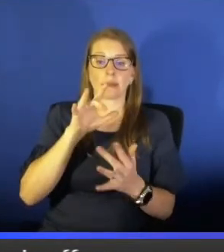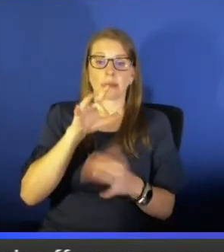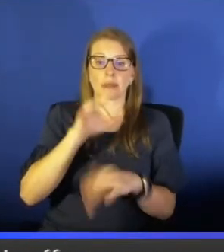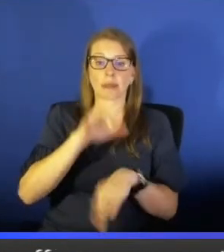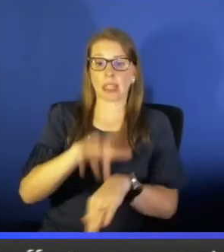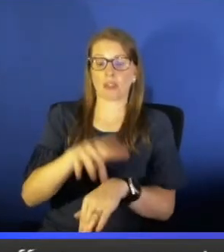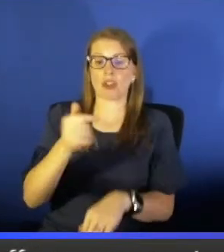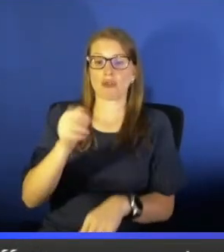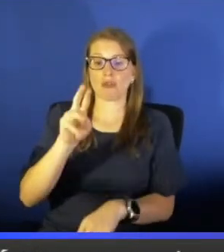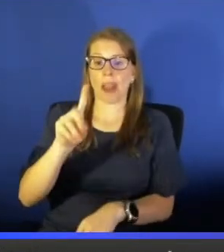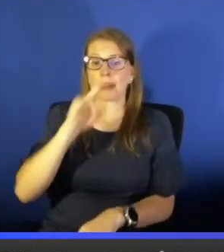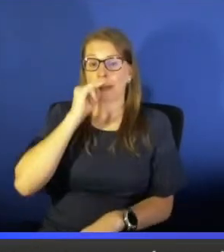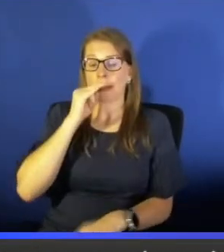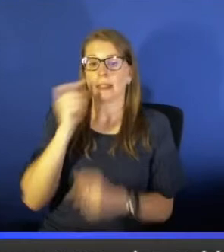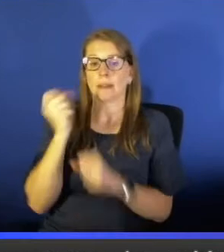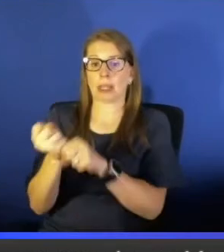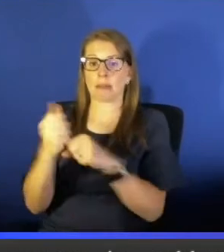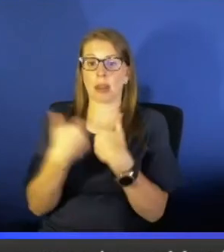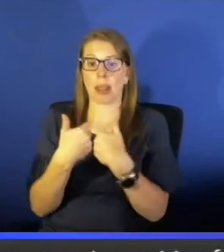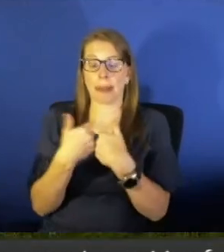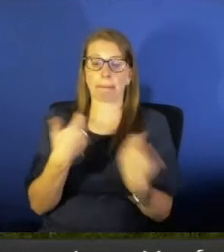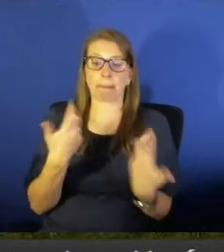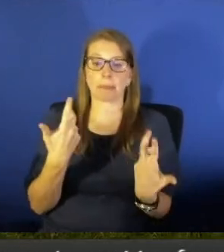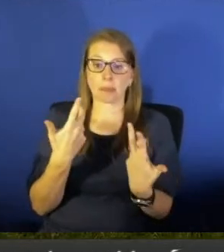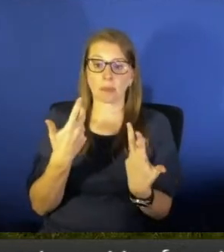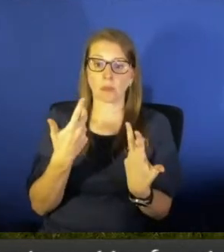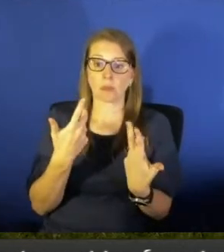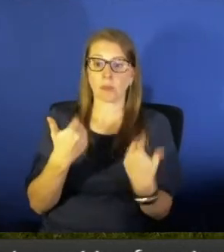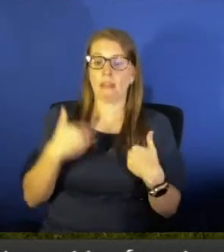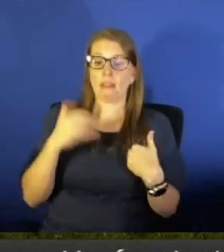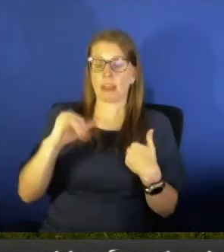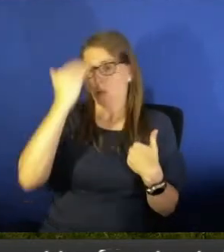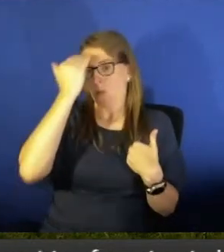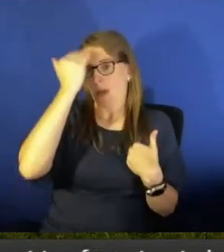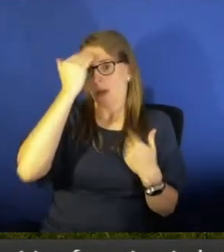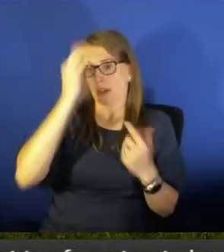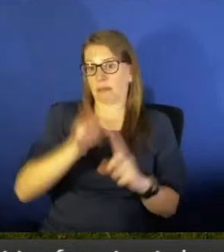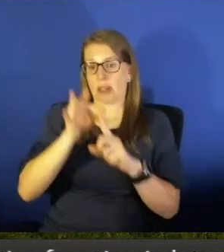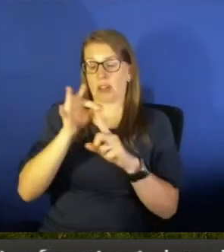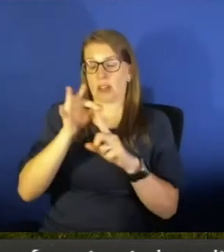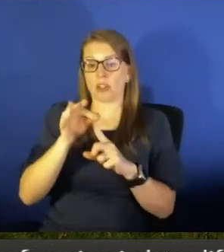or whatever it is. And having that awareness, especially on the uneven